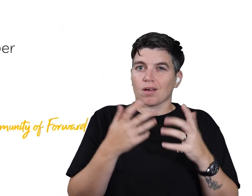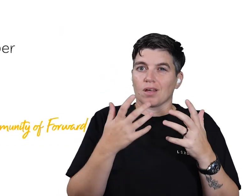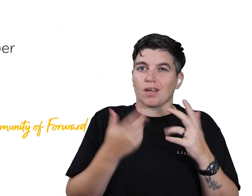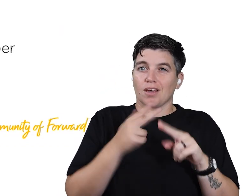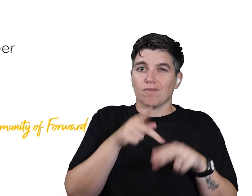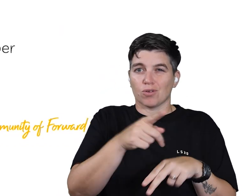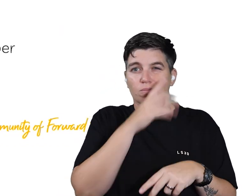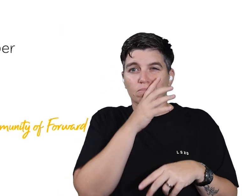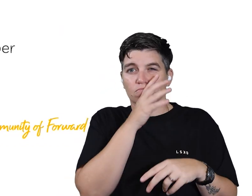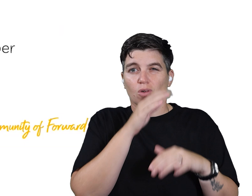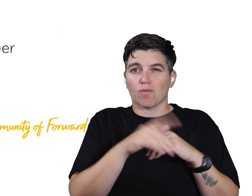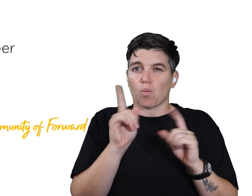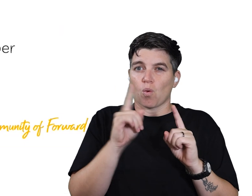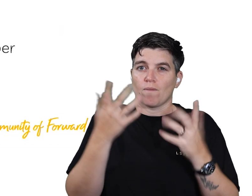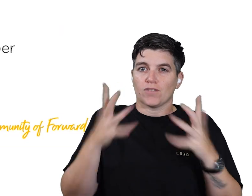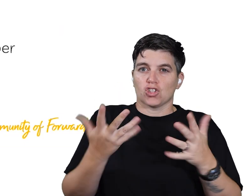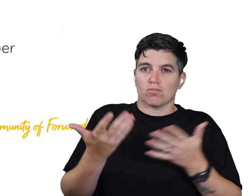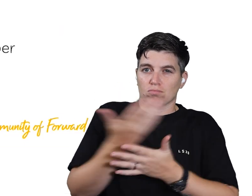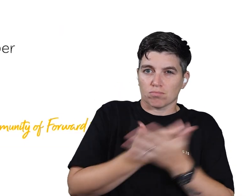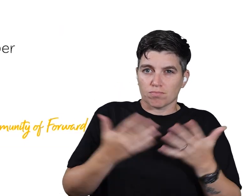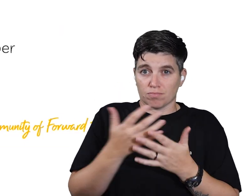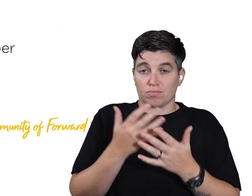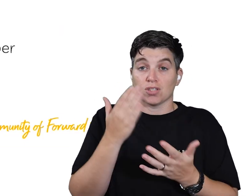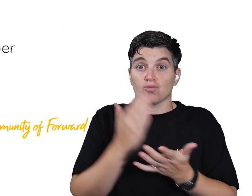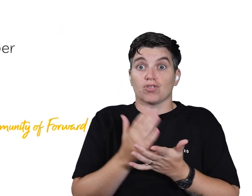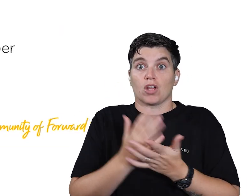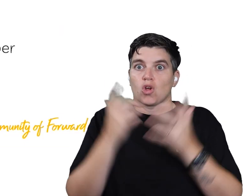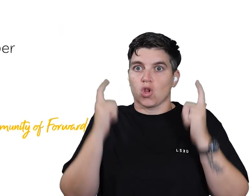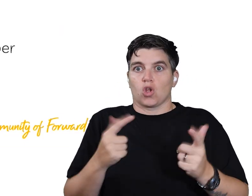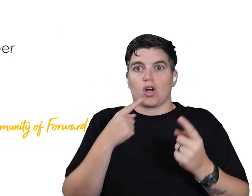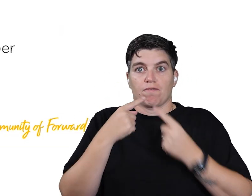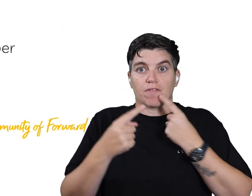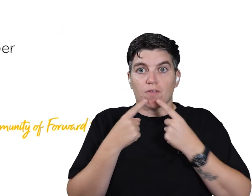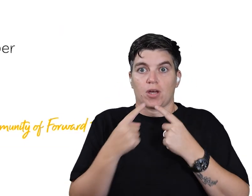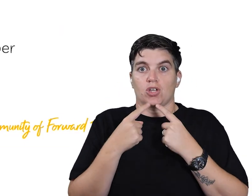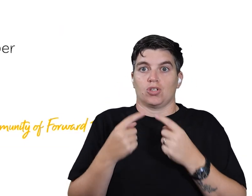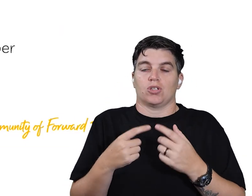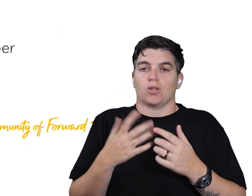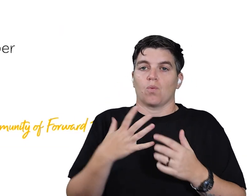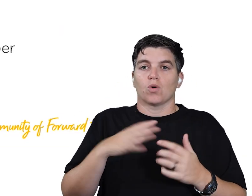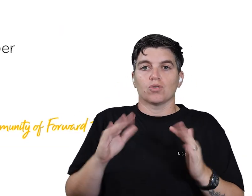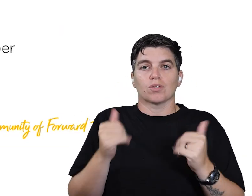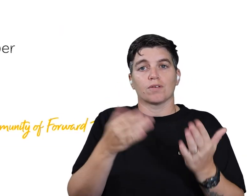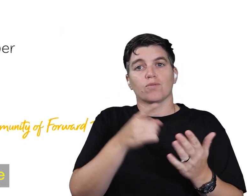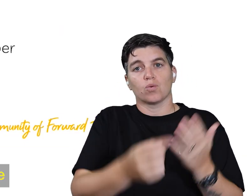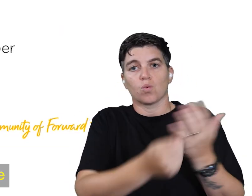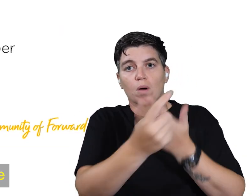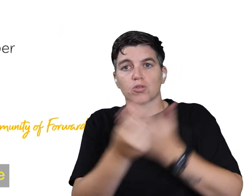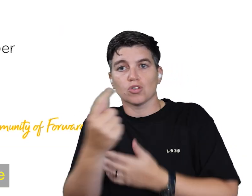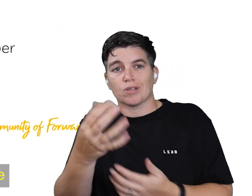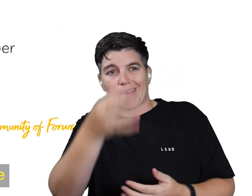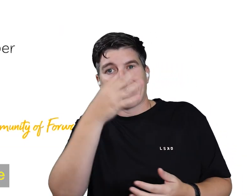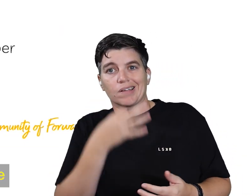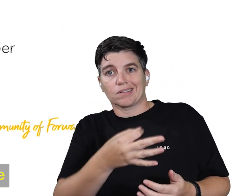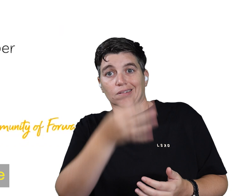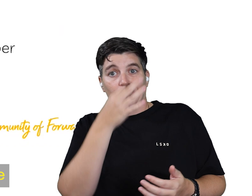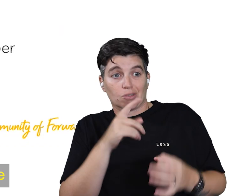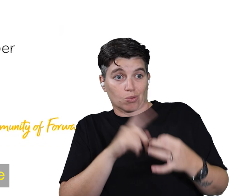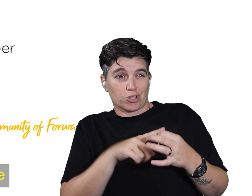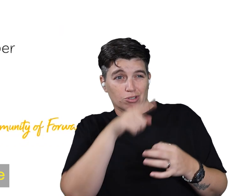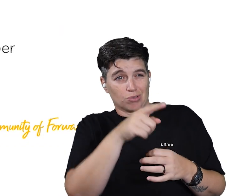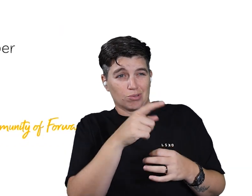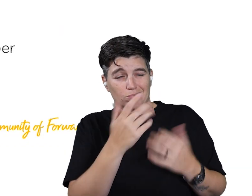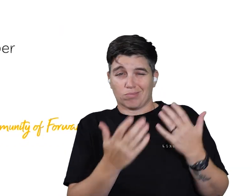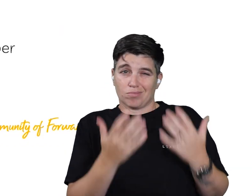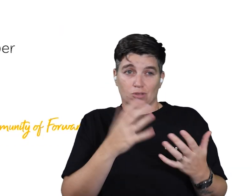that we've covered today. We recognise there's quite a significant amount of information and would like to provide an opportunity for you to ask any questions that